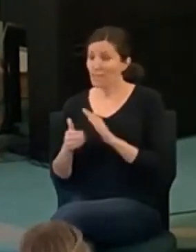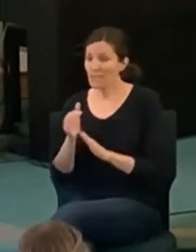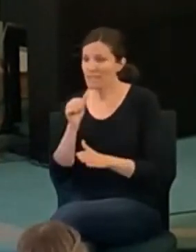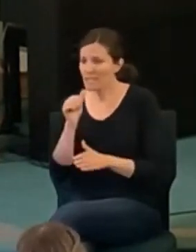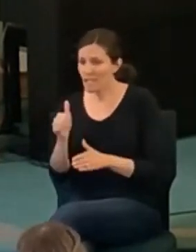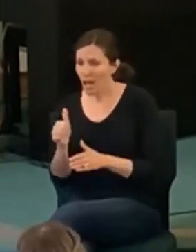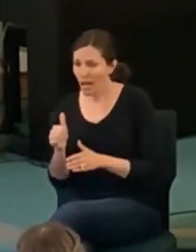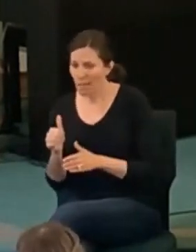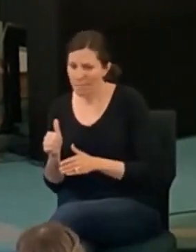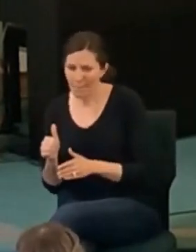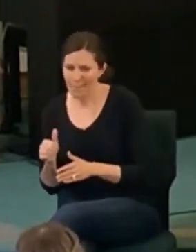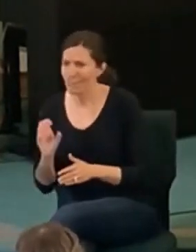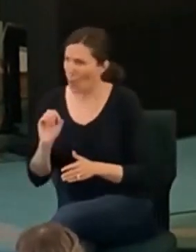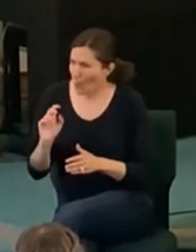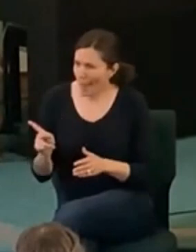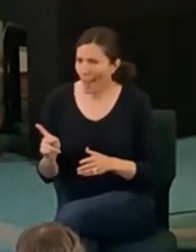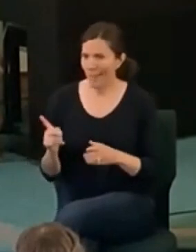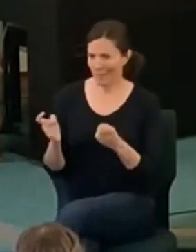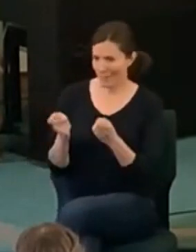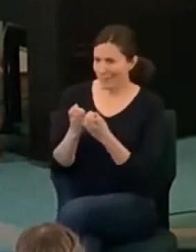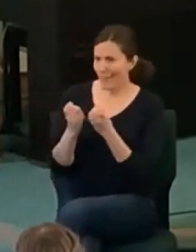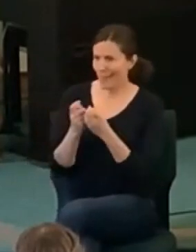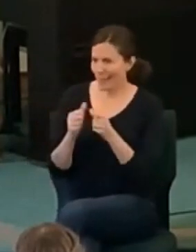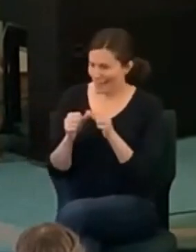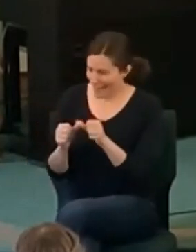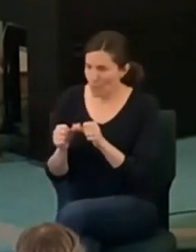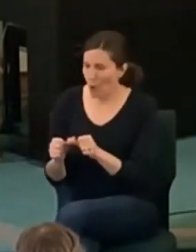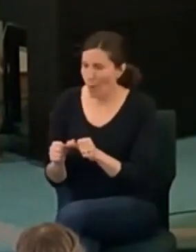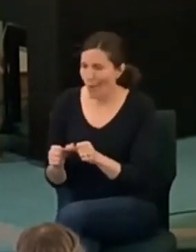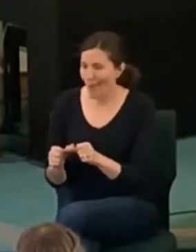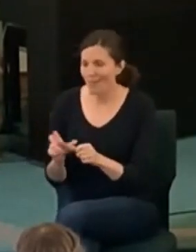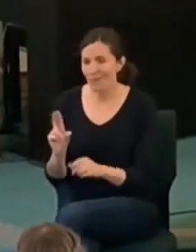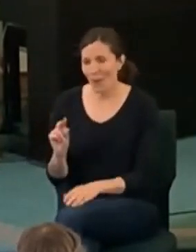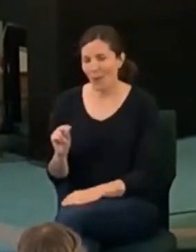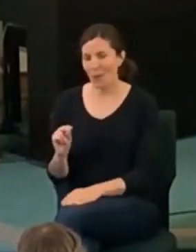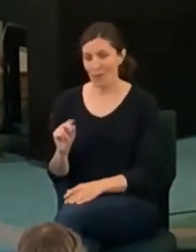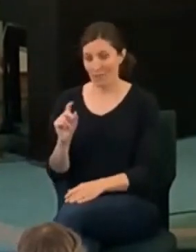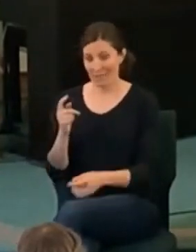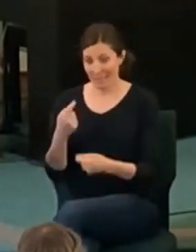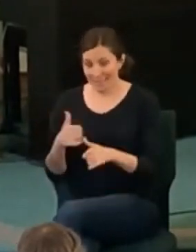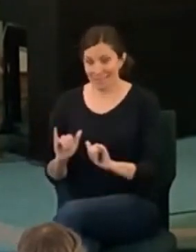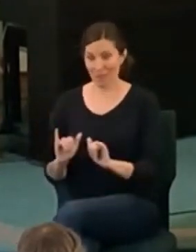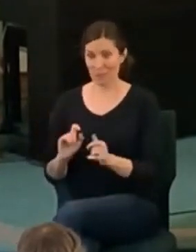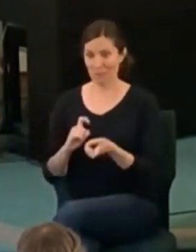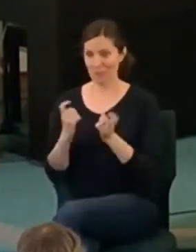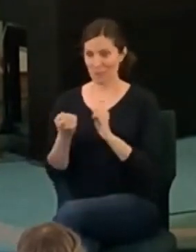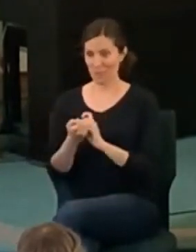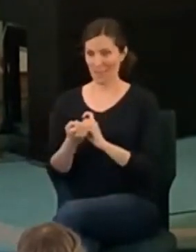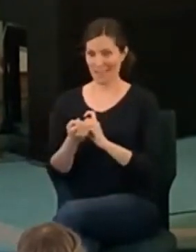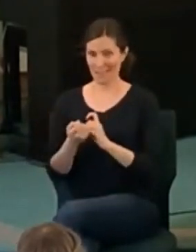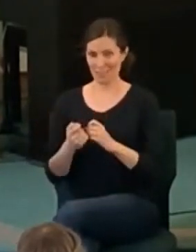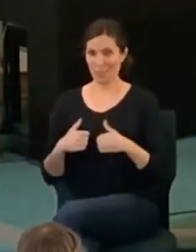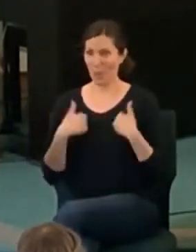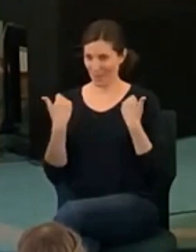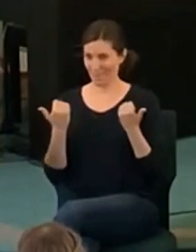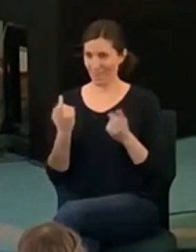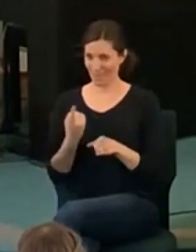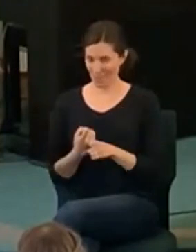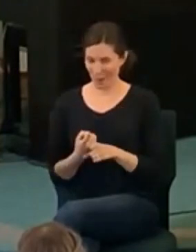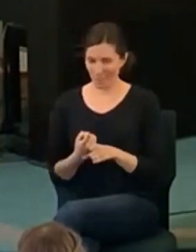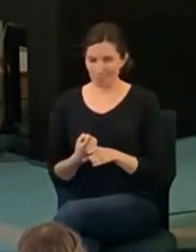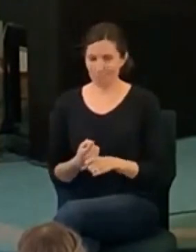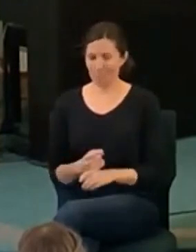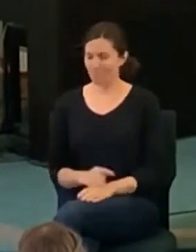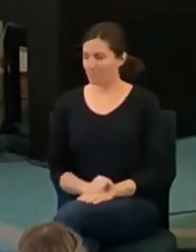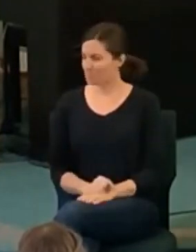tell them, what you said hurt me. Please don't say it again. What you did had a lot of negative consequences to